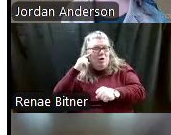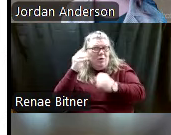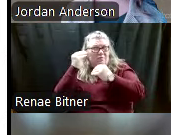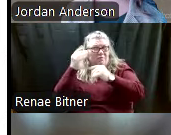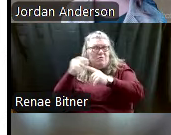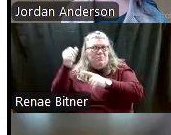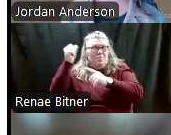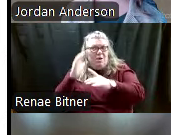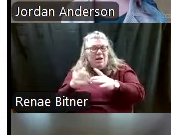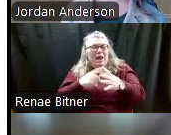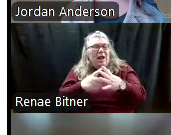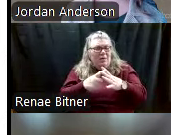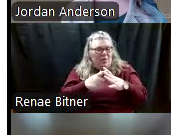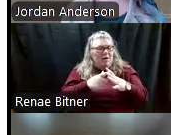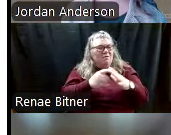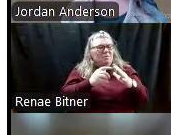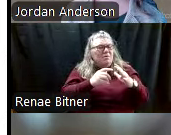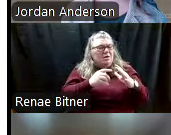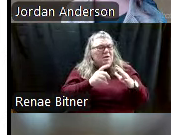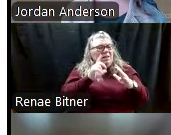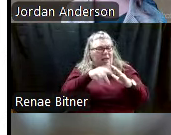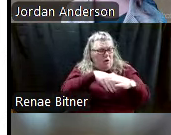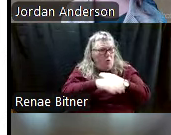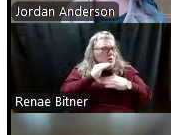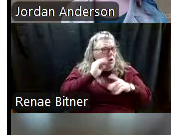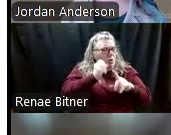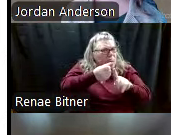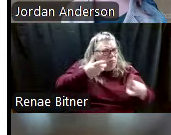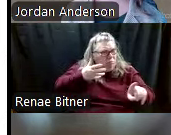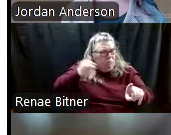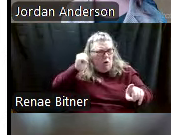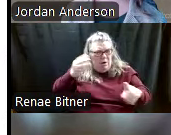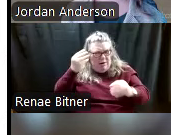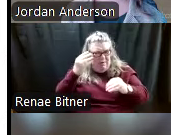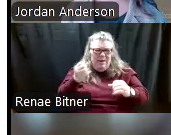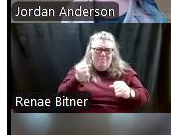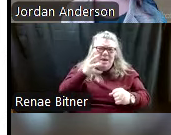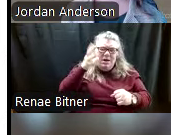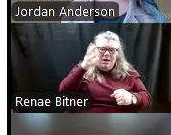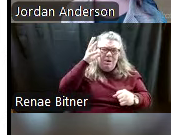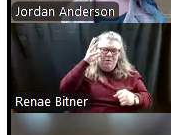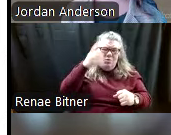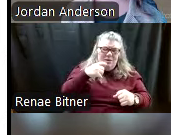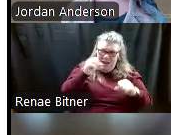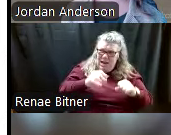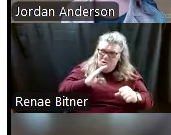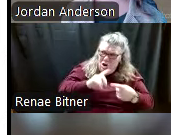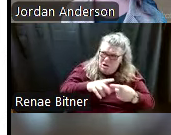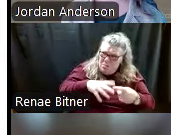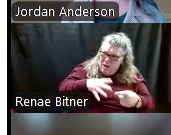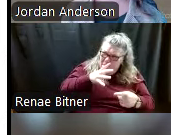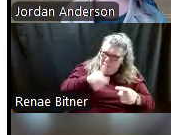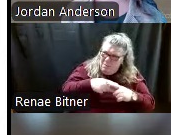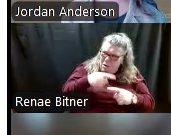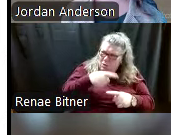as well, and then follow up with that once we get into the home. And lots of parents I've said, can you get on and talk with my mom about this, grandma or